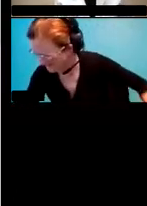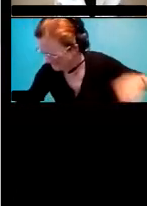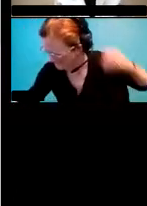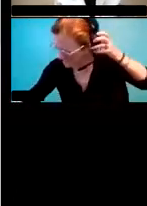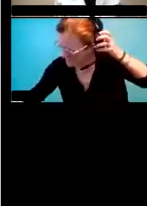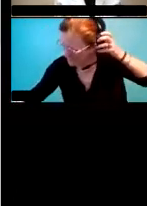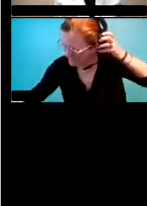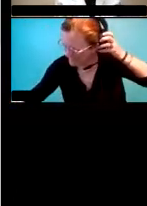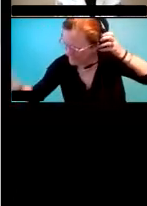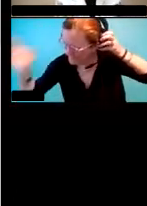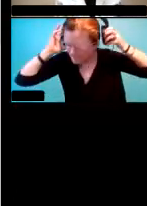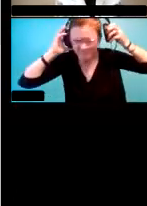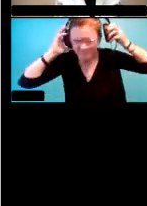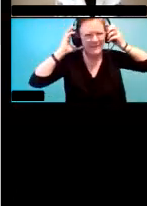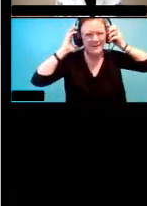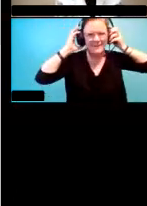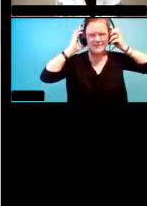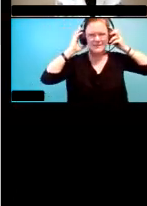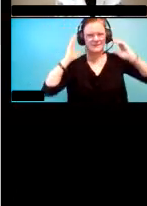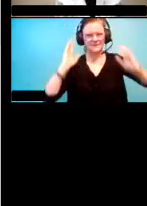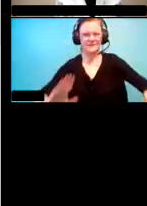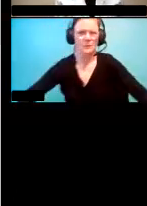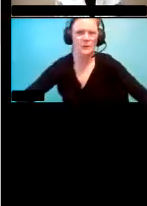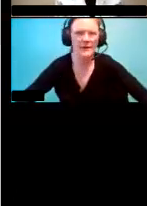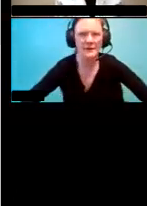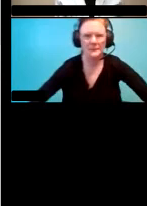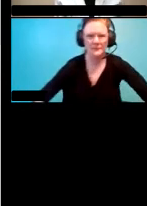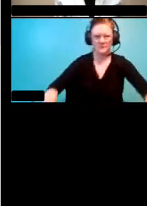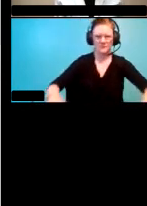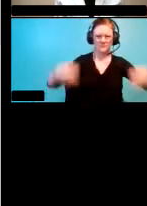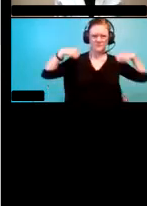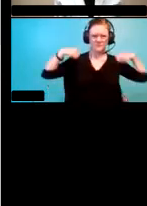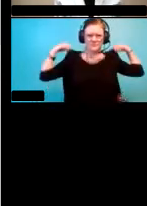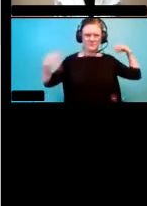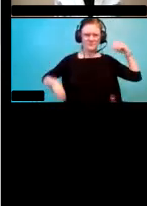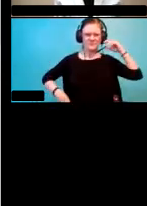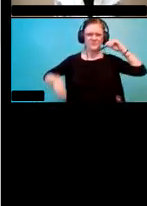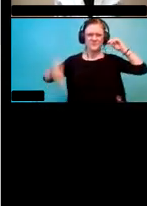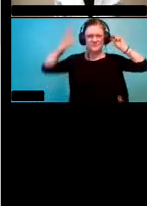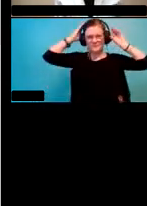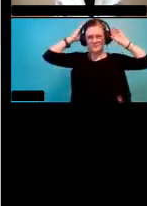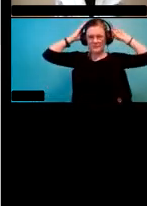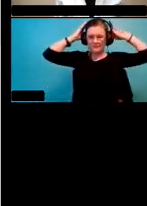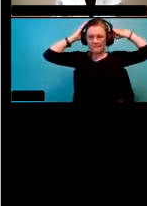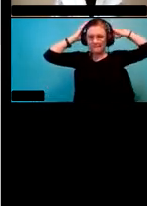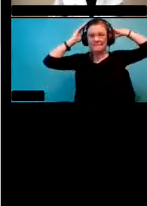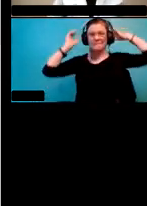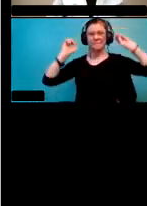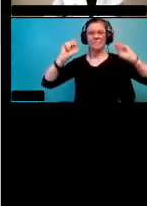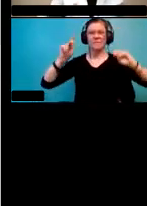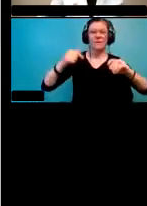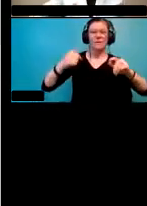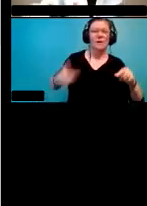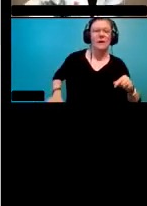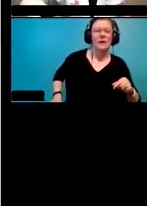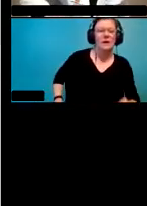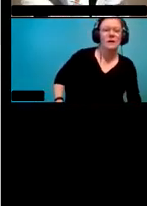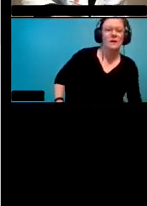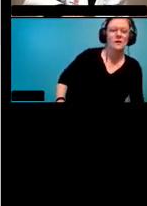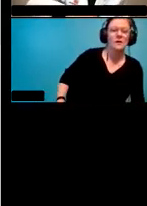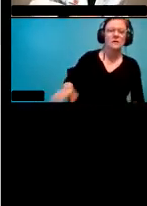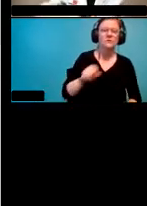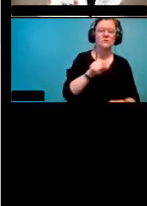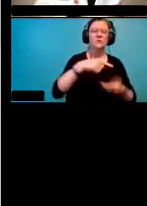well to assess that stiffness, the slowness. For stiffness, what I'm doing is I actually take